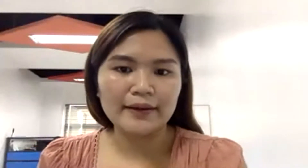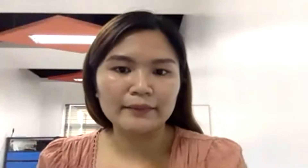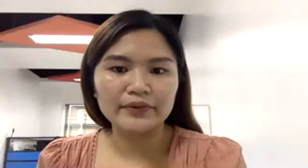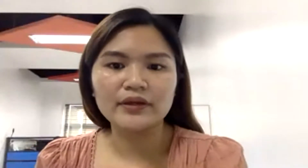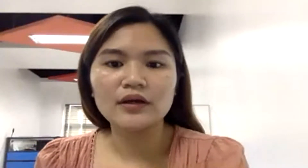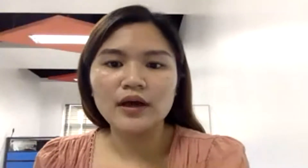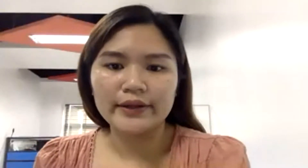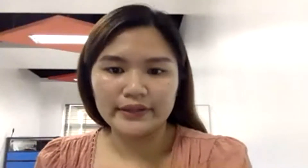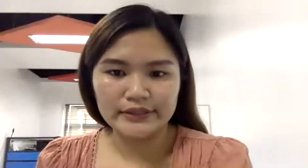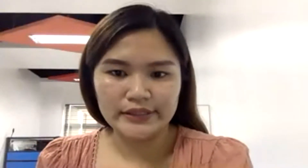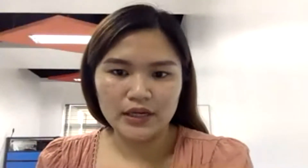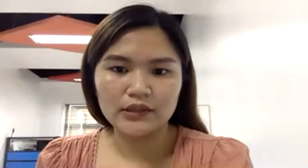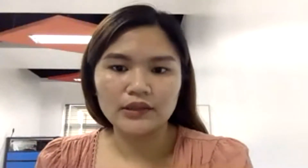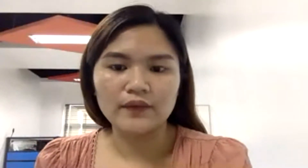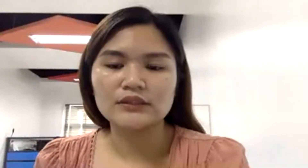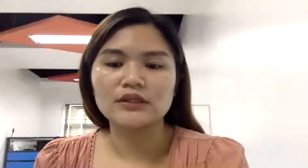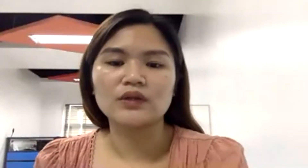at